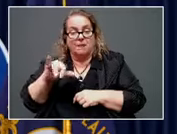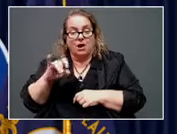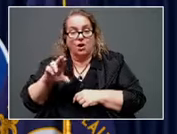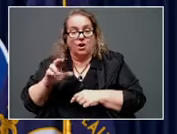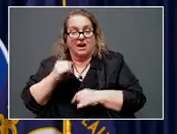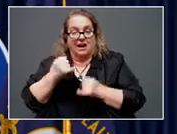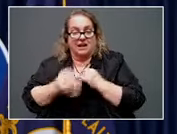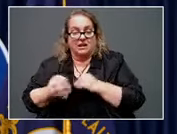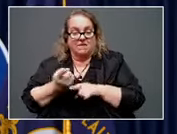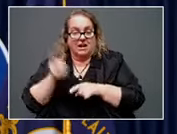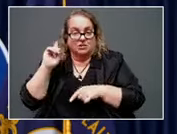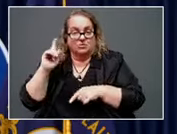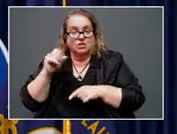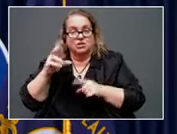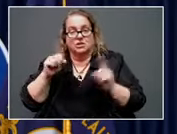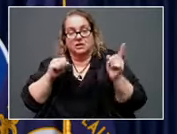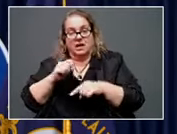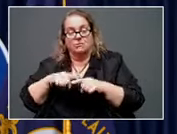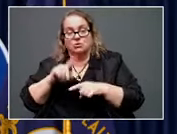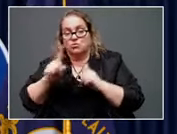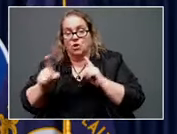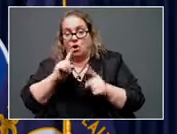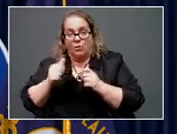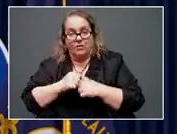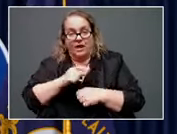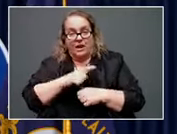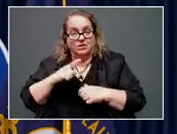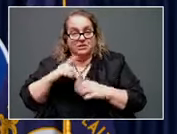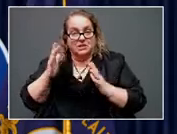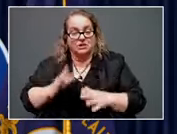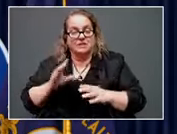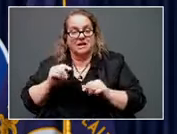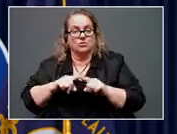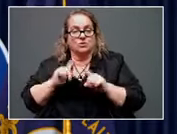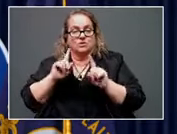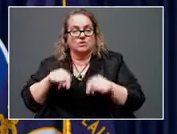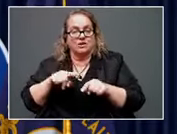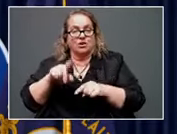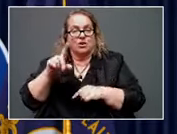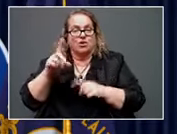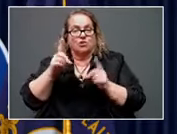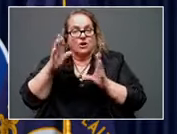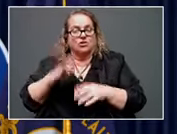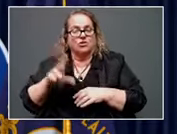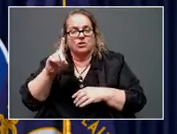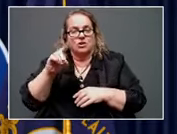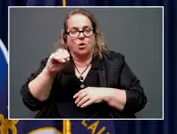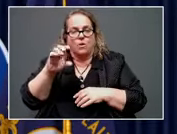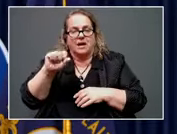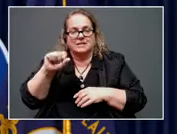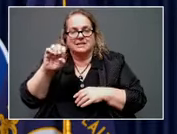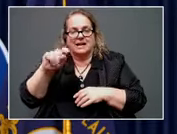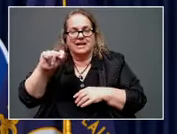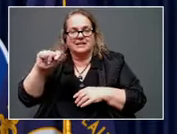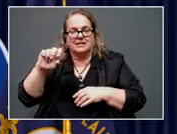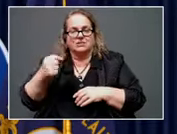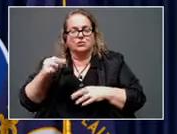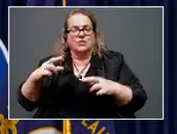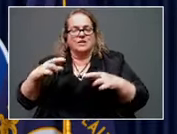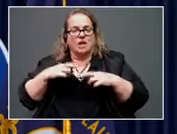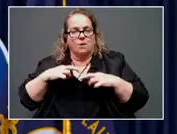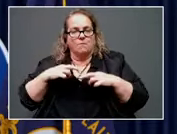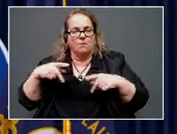to talk to legislators and to attend Director Dossett's retirement party. Today is his last day. We're excited about